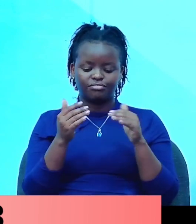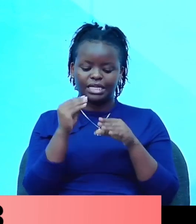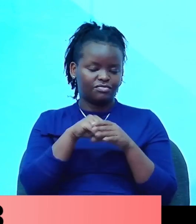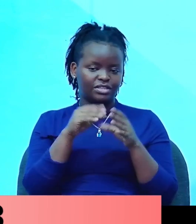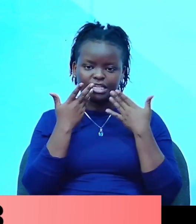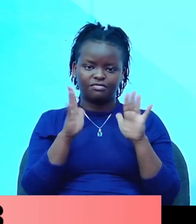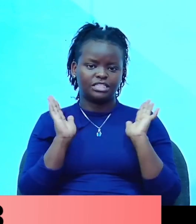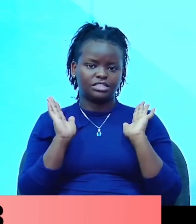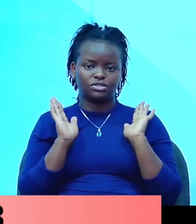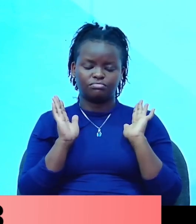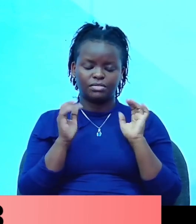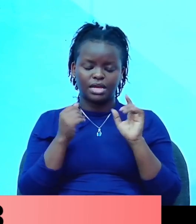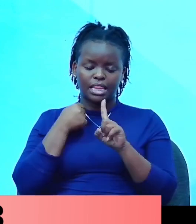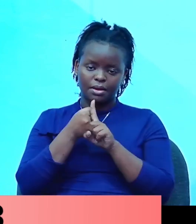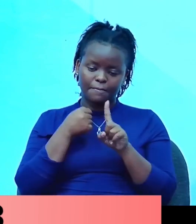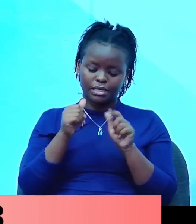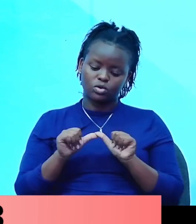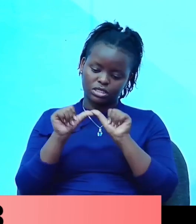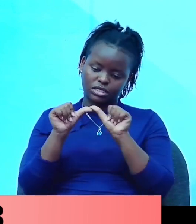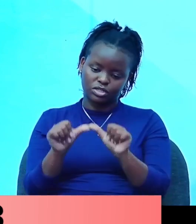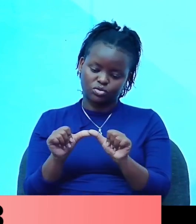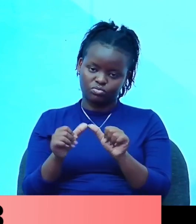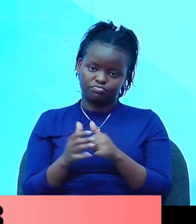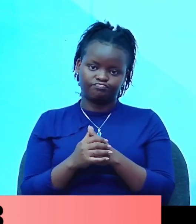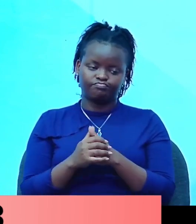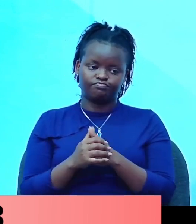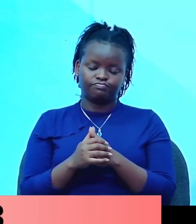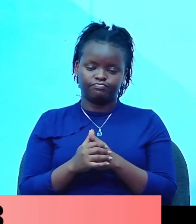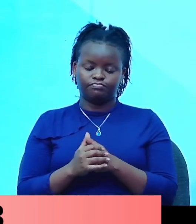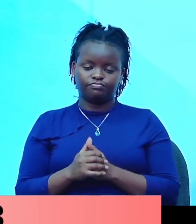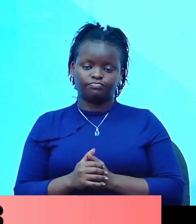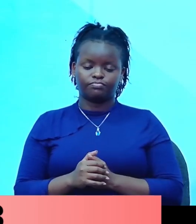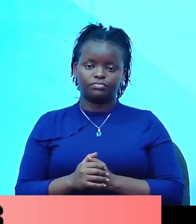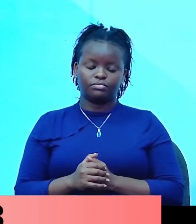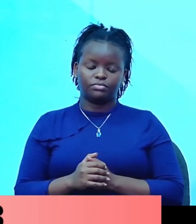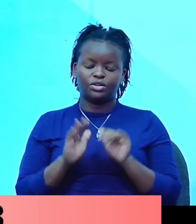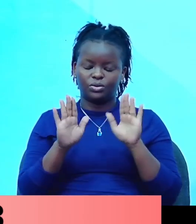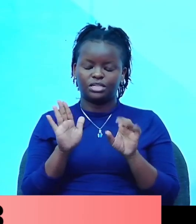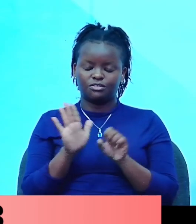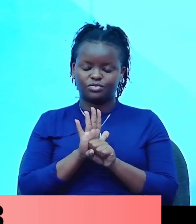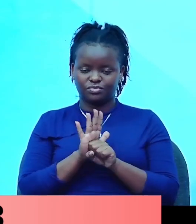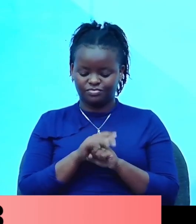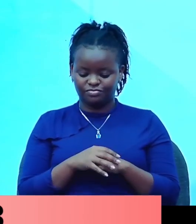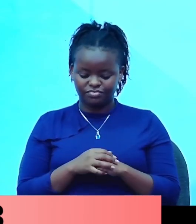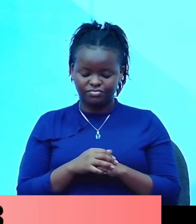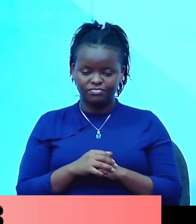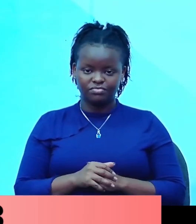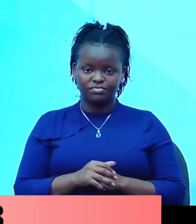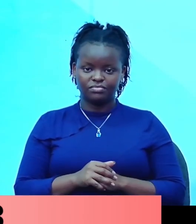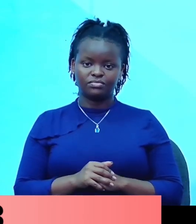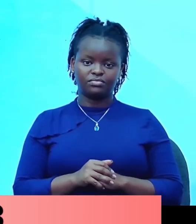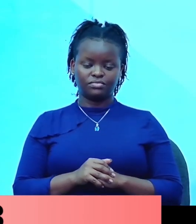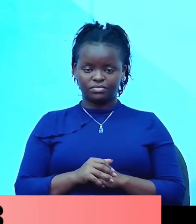the impact will continue for years. It's a long and term years. Impact. Yes. Wonderful. Wonderful. Now, of course, now